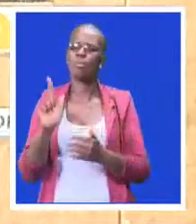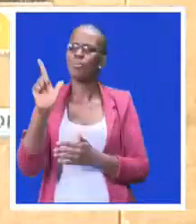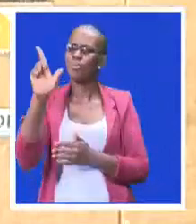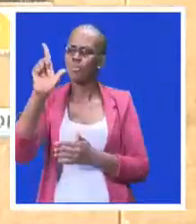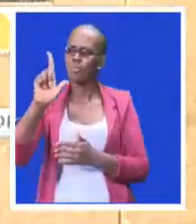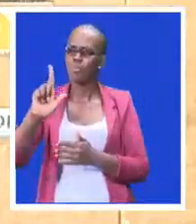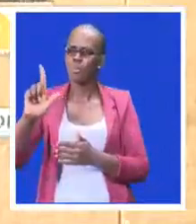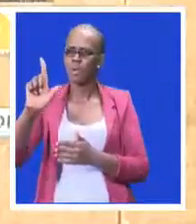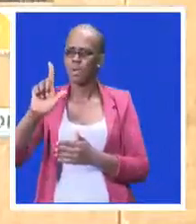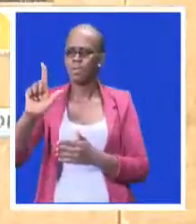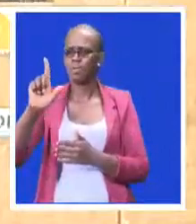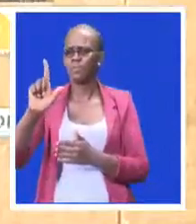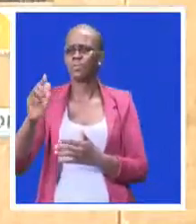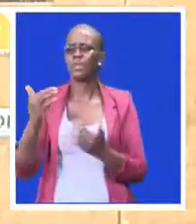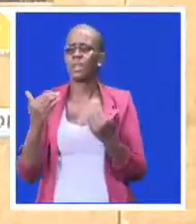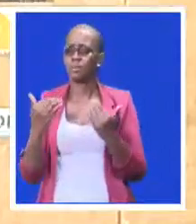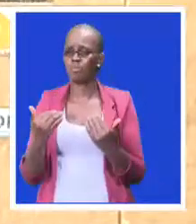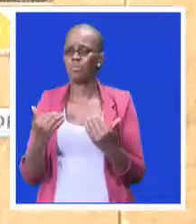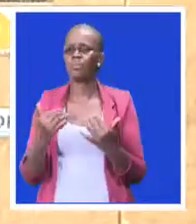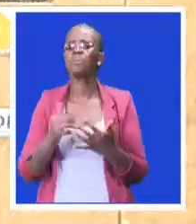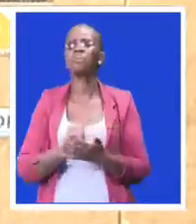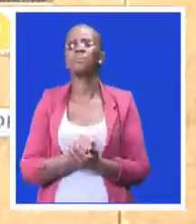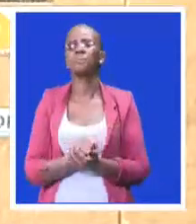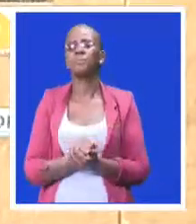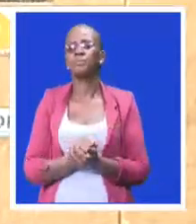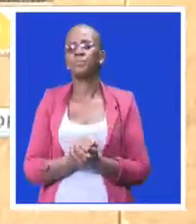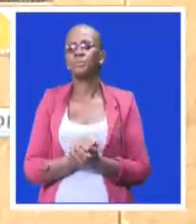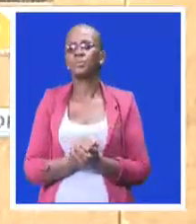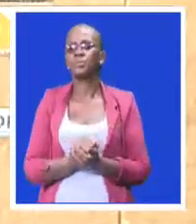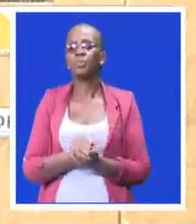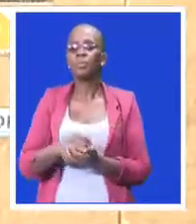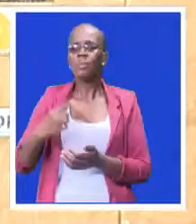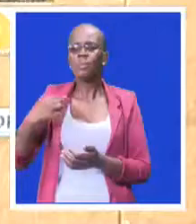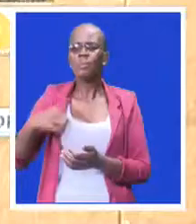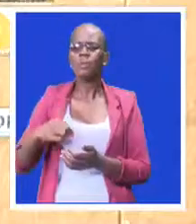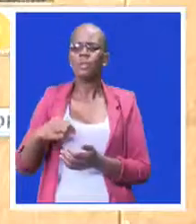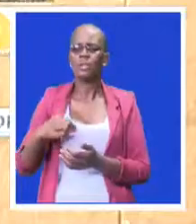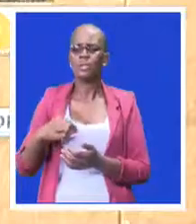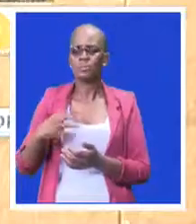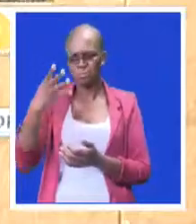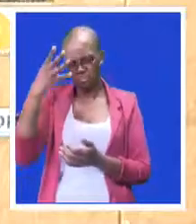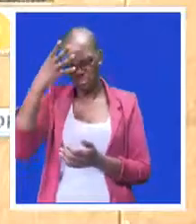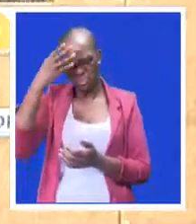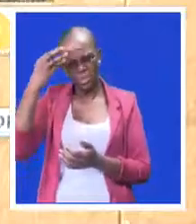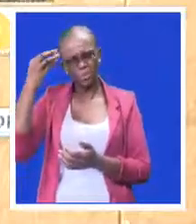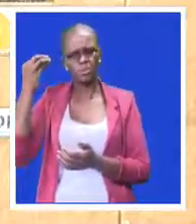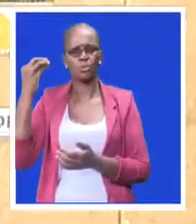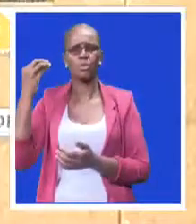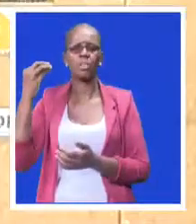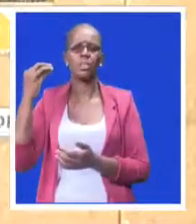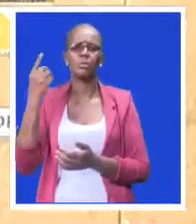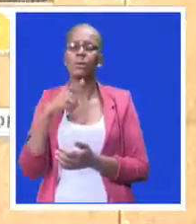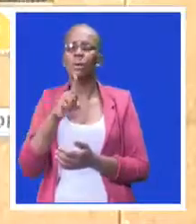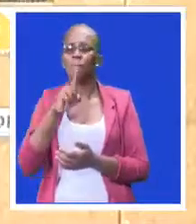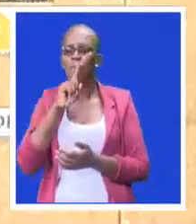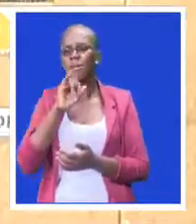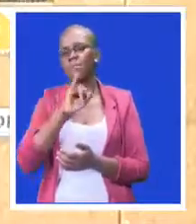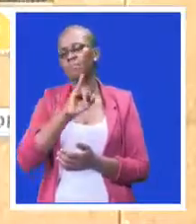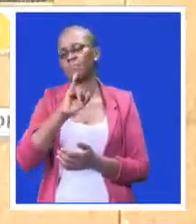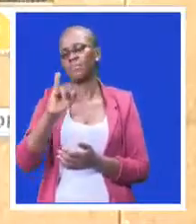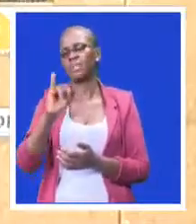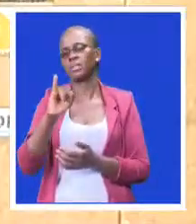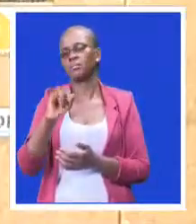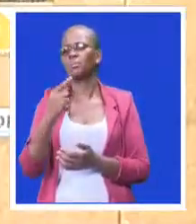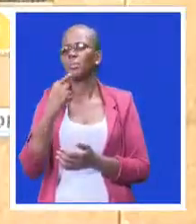some people have forgotten how we say our letters. So the first thing that we're going to do, we're going to say all the letters of